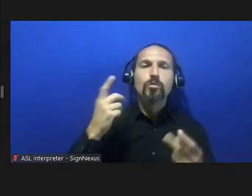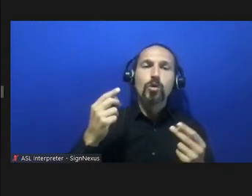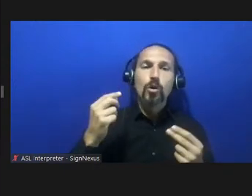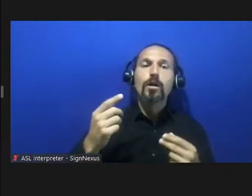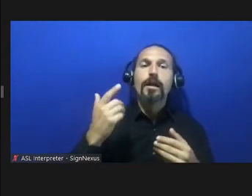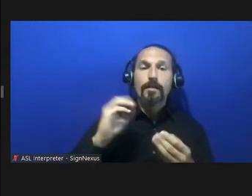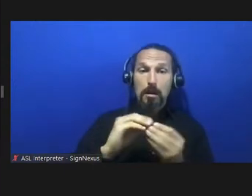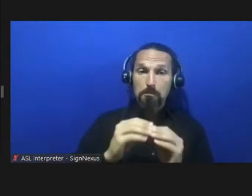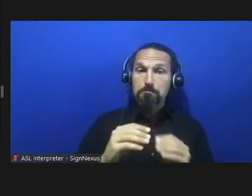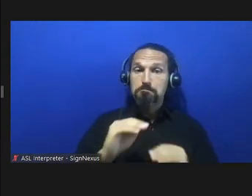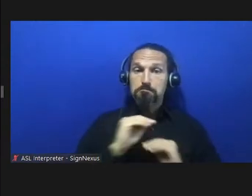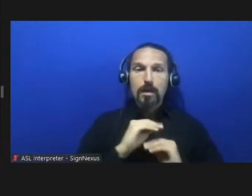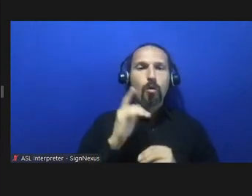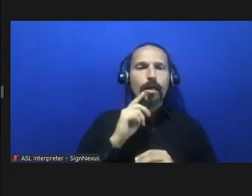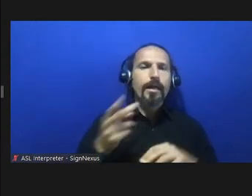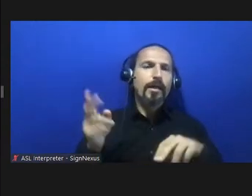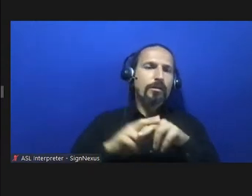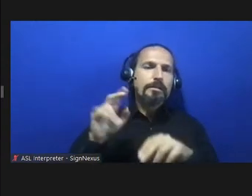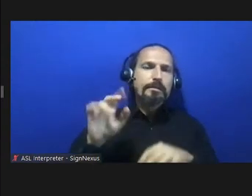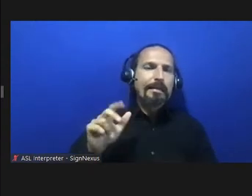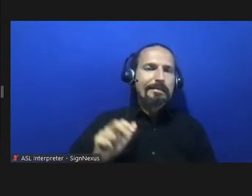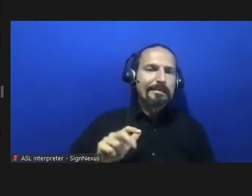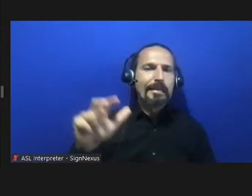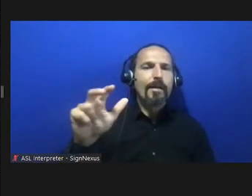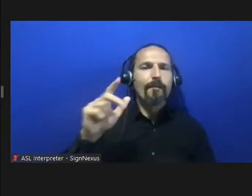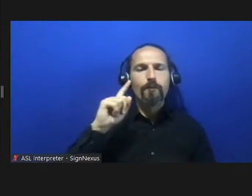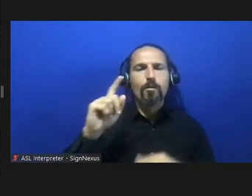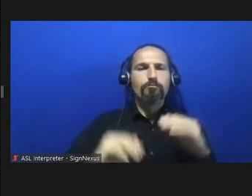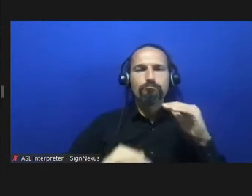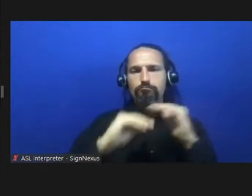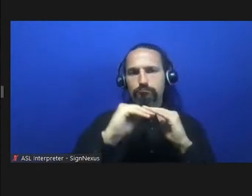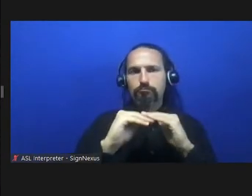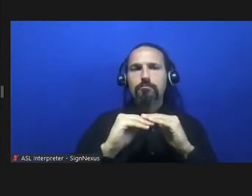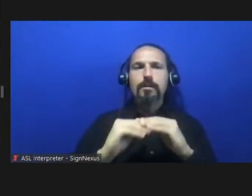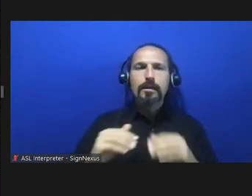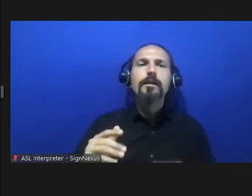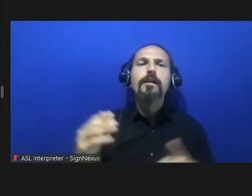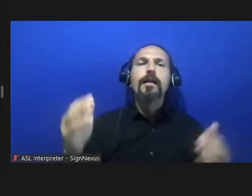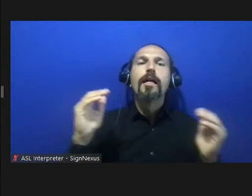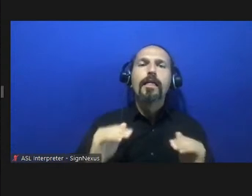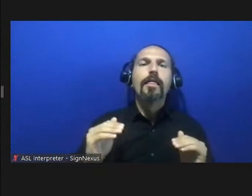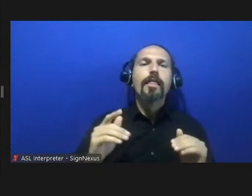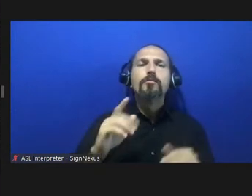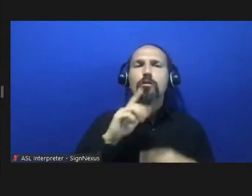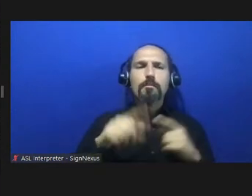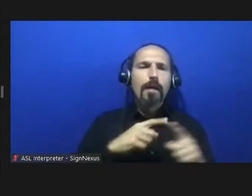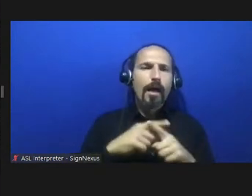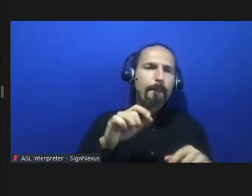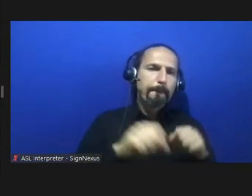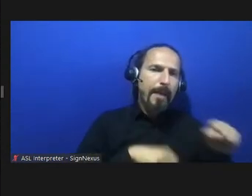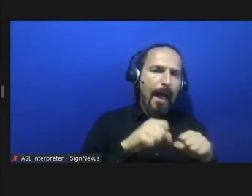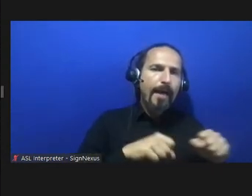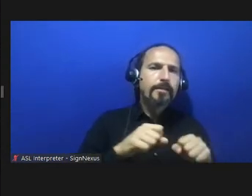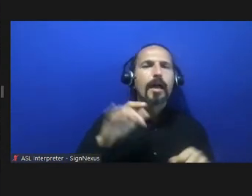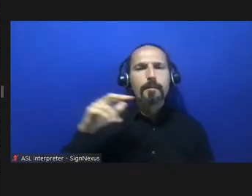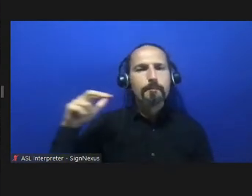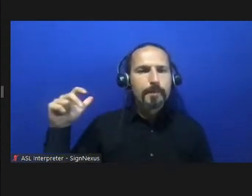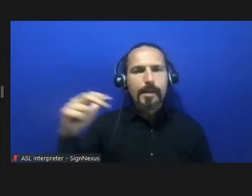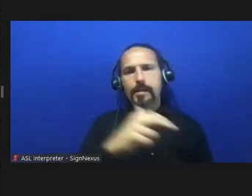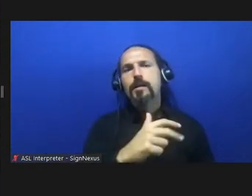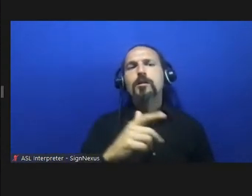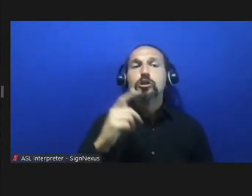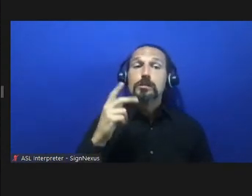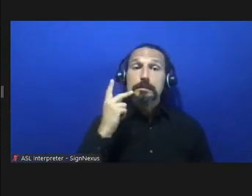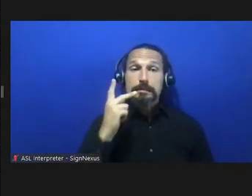stair to increase capacity with respect to pedestrians and bicycles the ea found that increases in